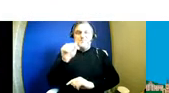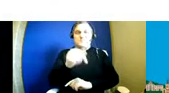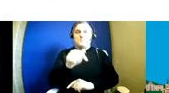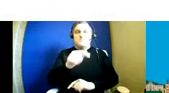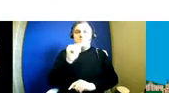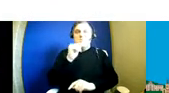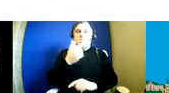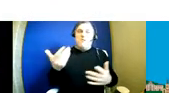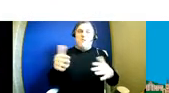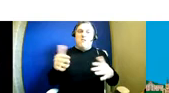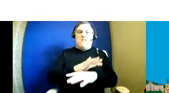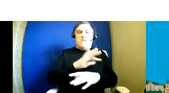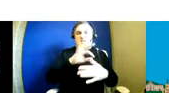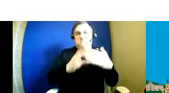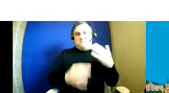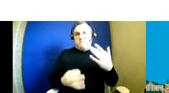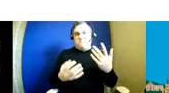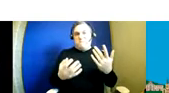give you an overview.